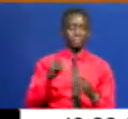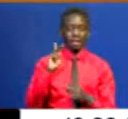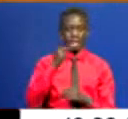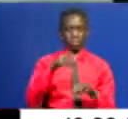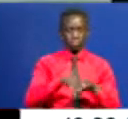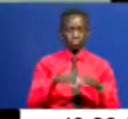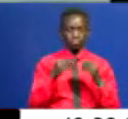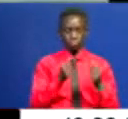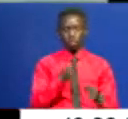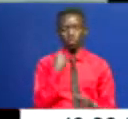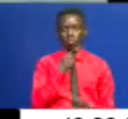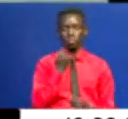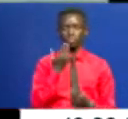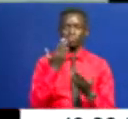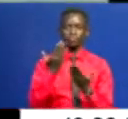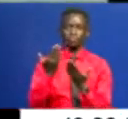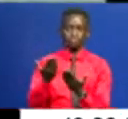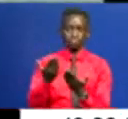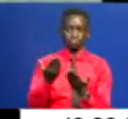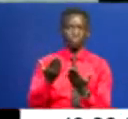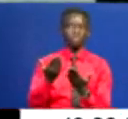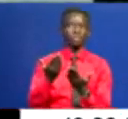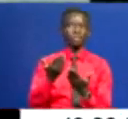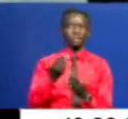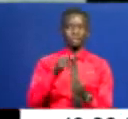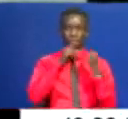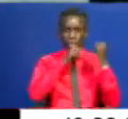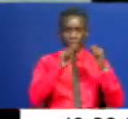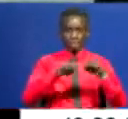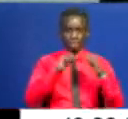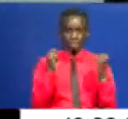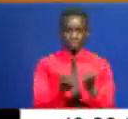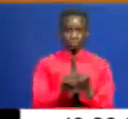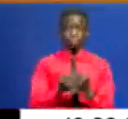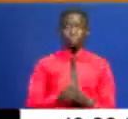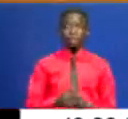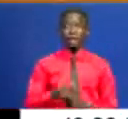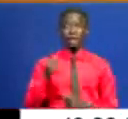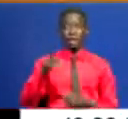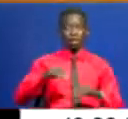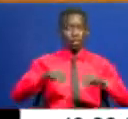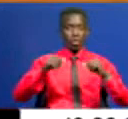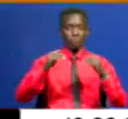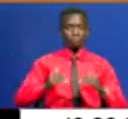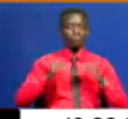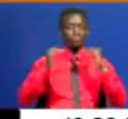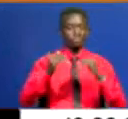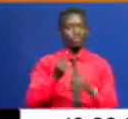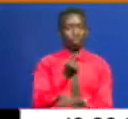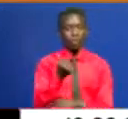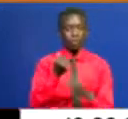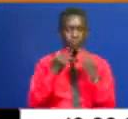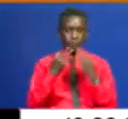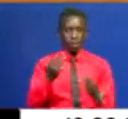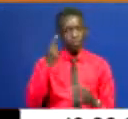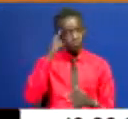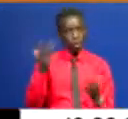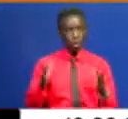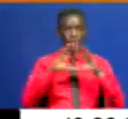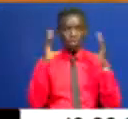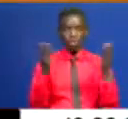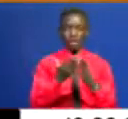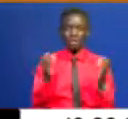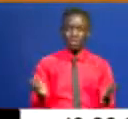nil of 25-17, 25-12 and 25-16 to qualify for the quarterfinals of the continental event. Kenya